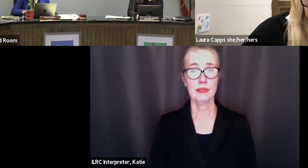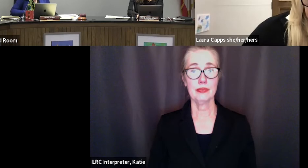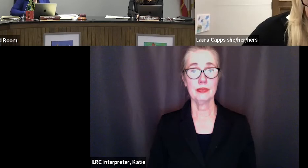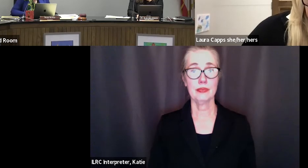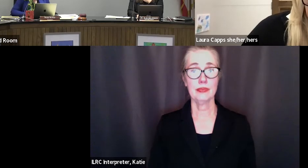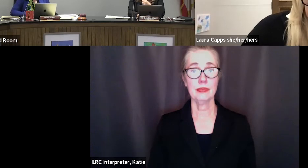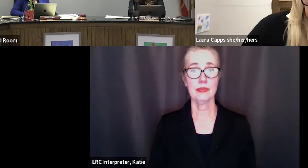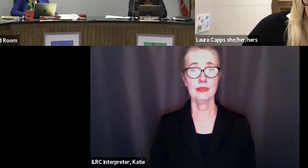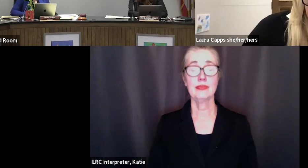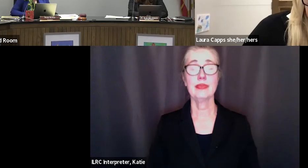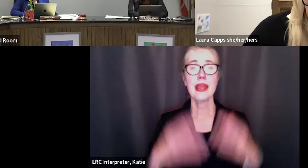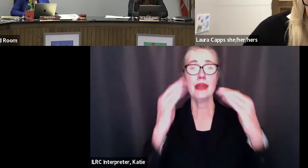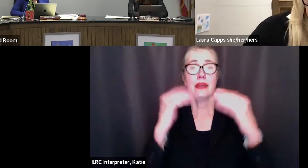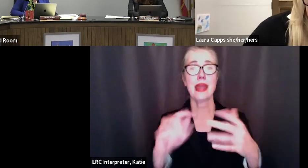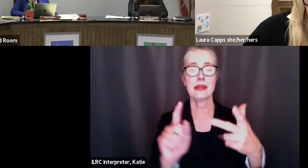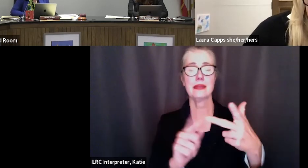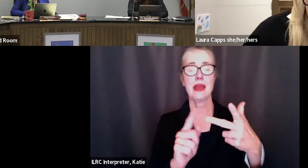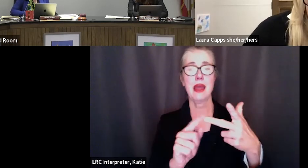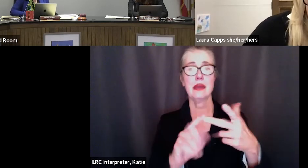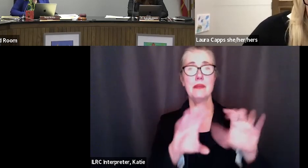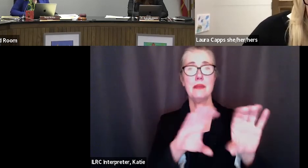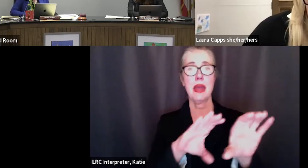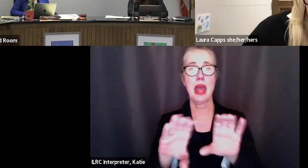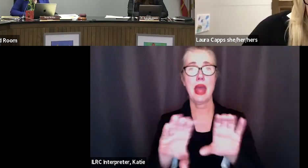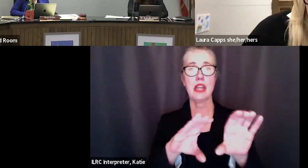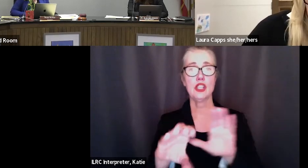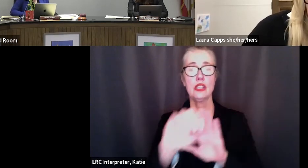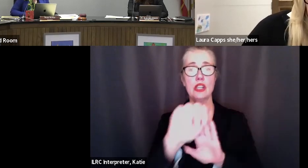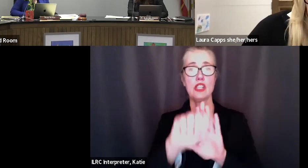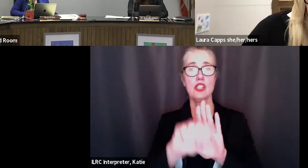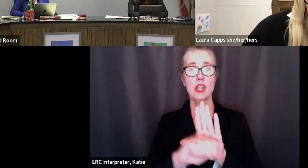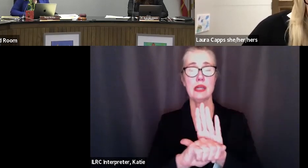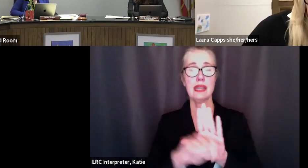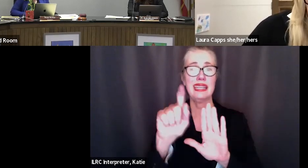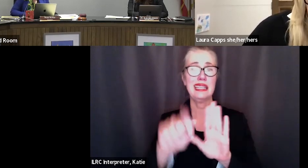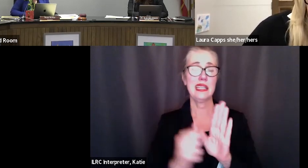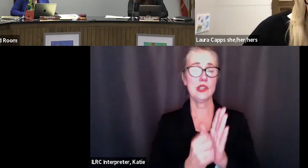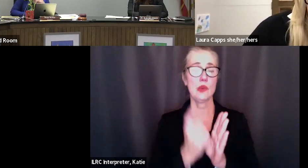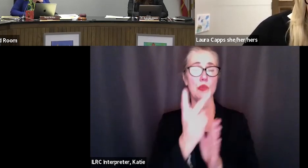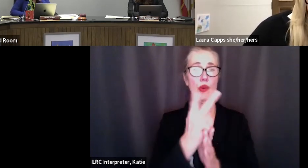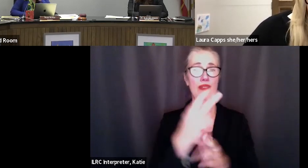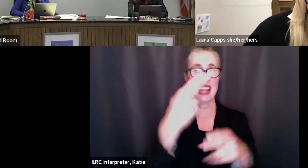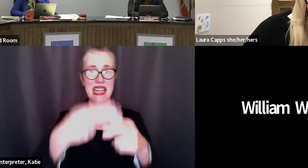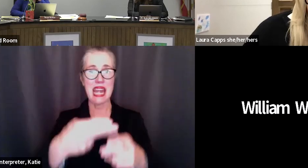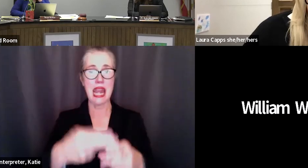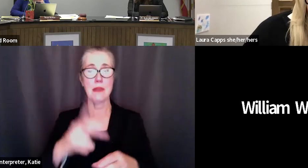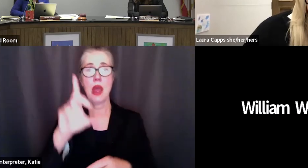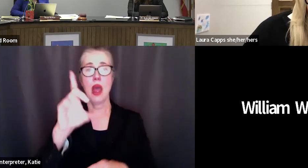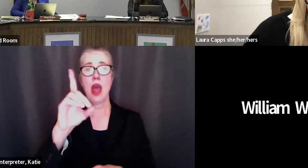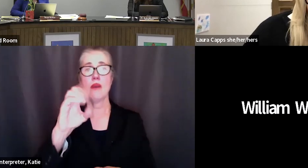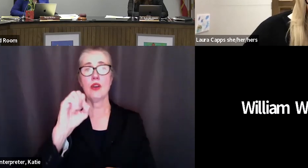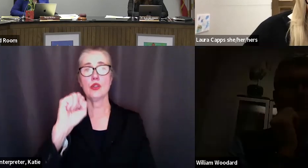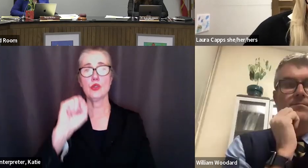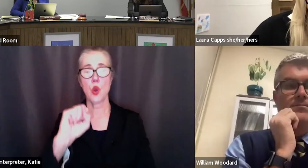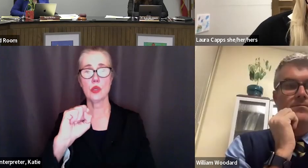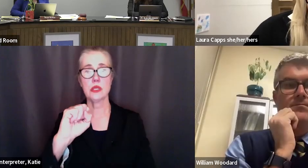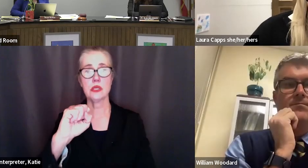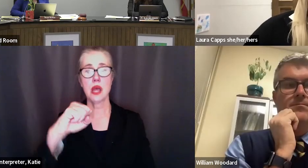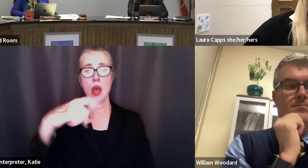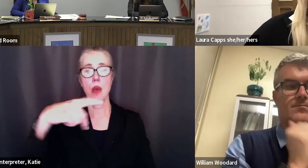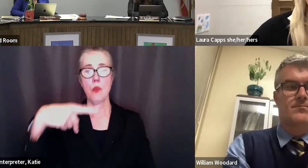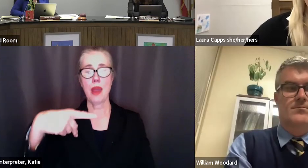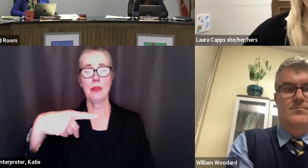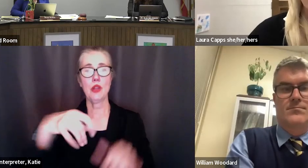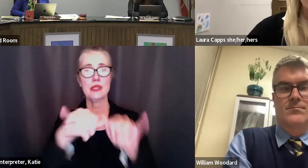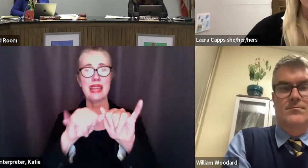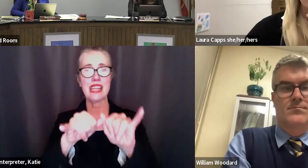okay the next item is on the action agenda the approval of the naming of dos pueblos engineering academy foundation